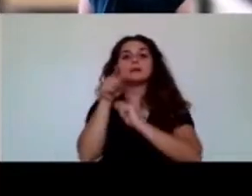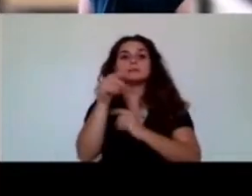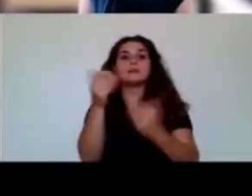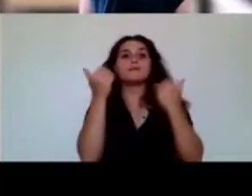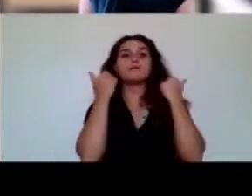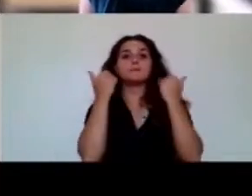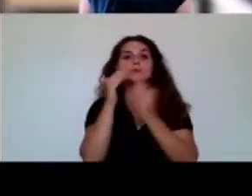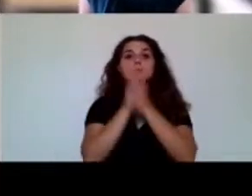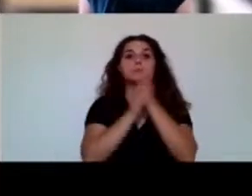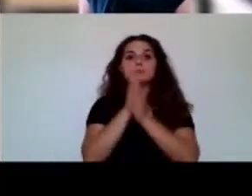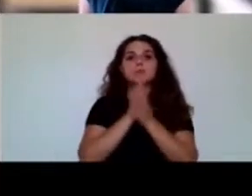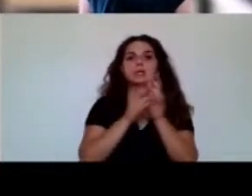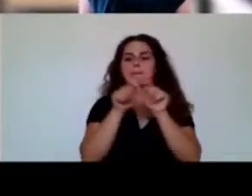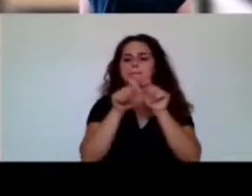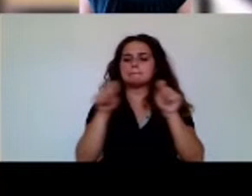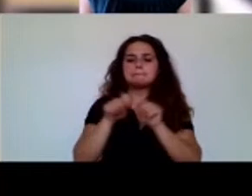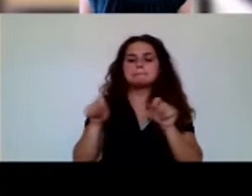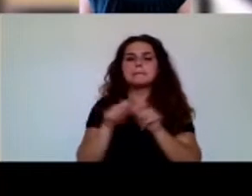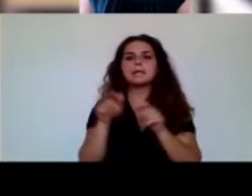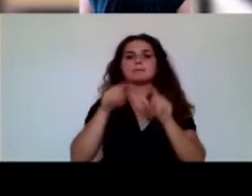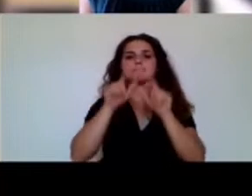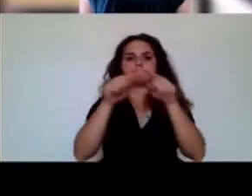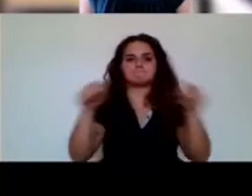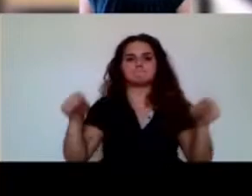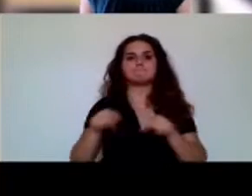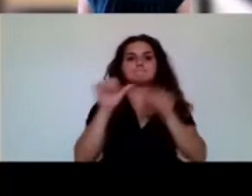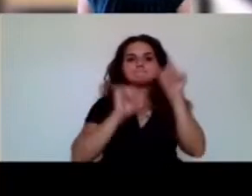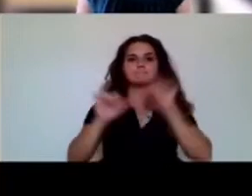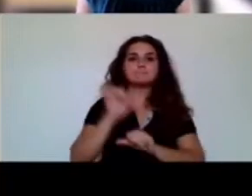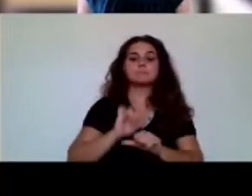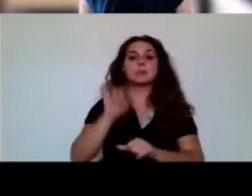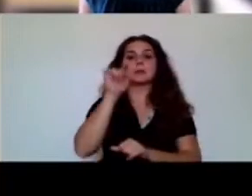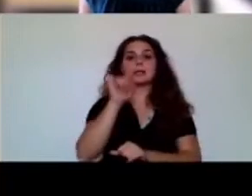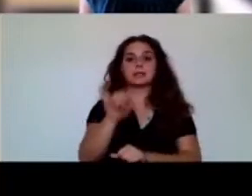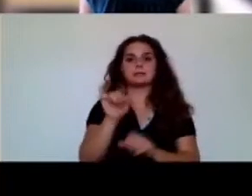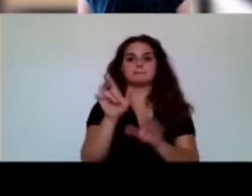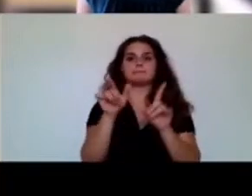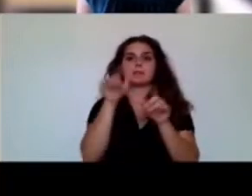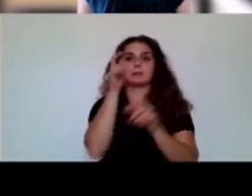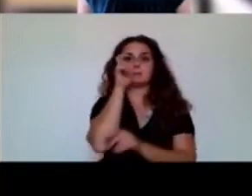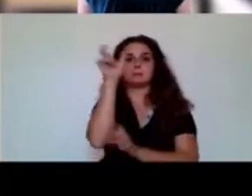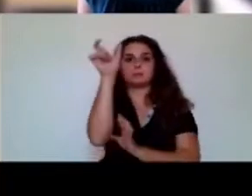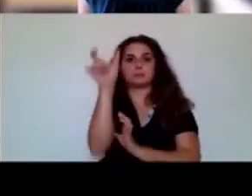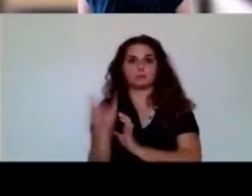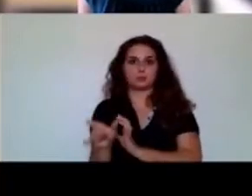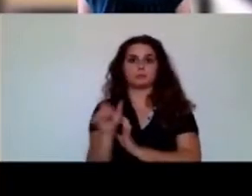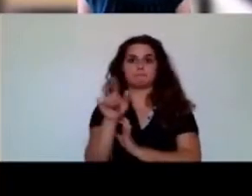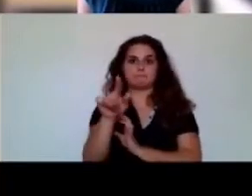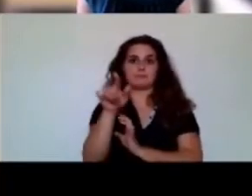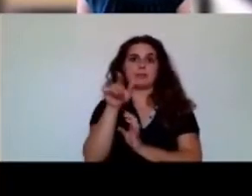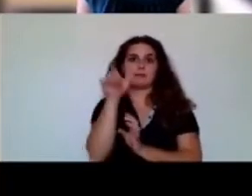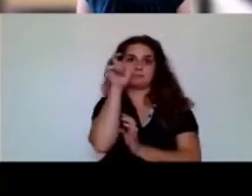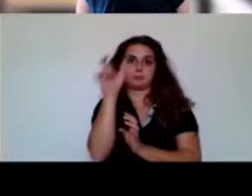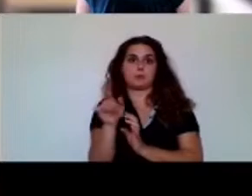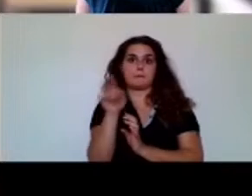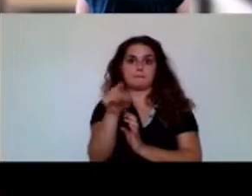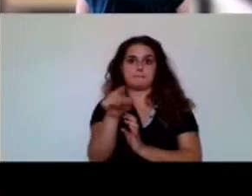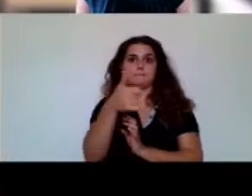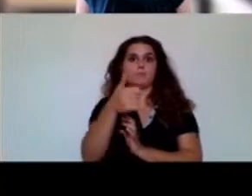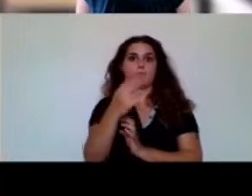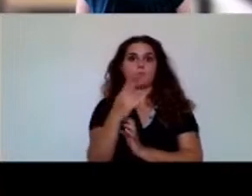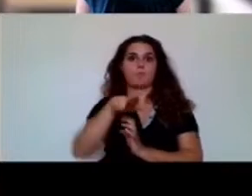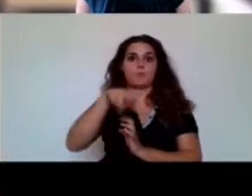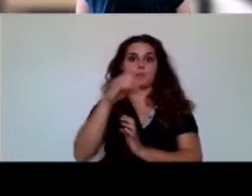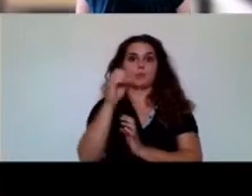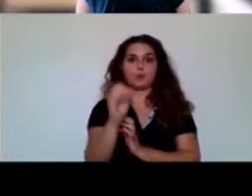can use for measurements in the lab. So here's a setup. This person here is Bruno, and Bruno